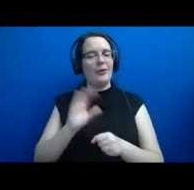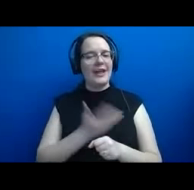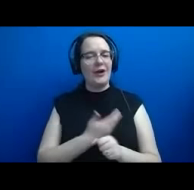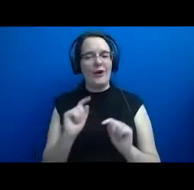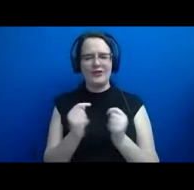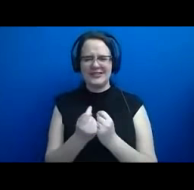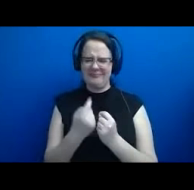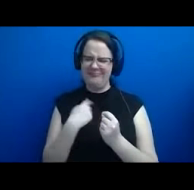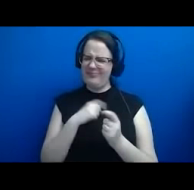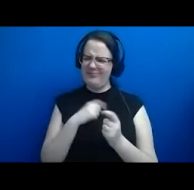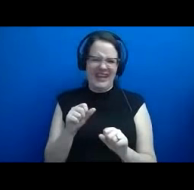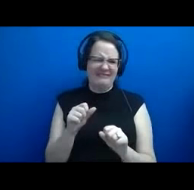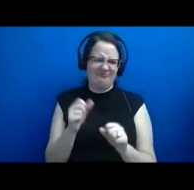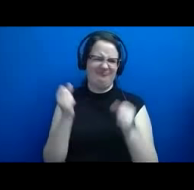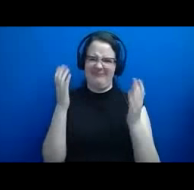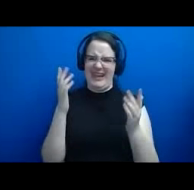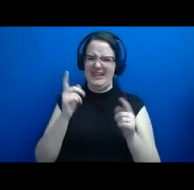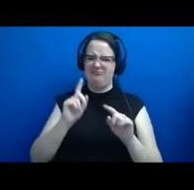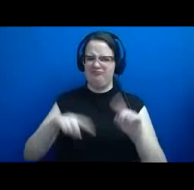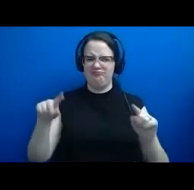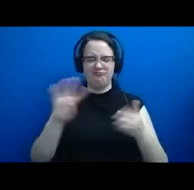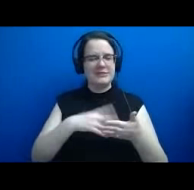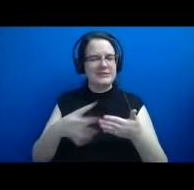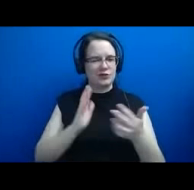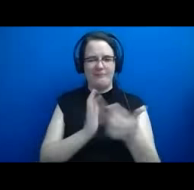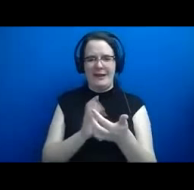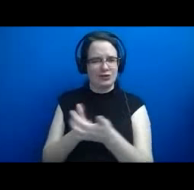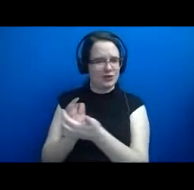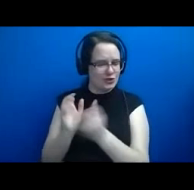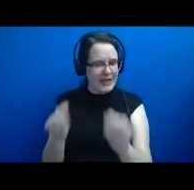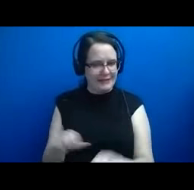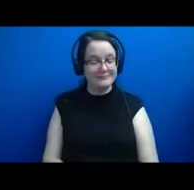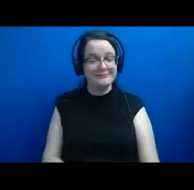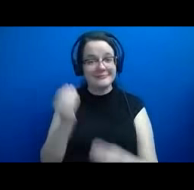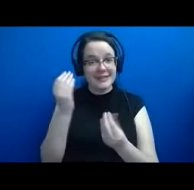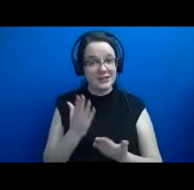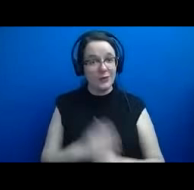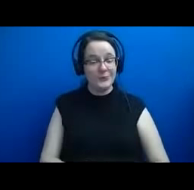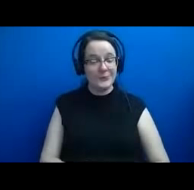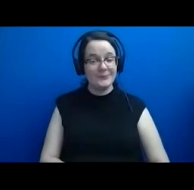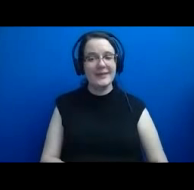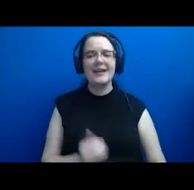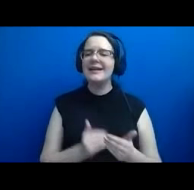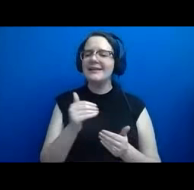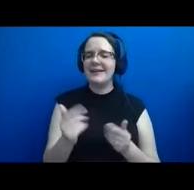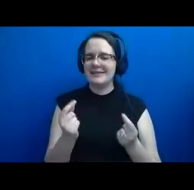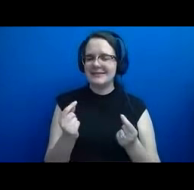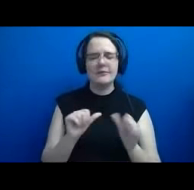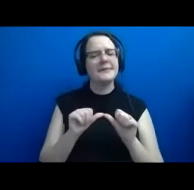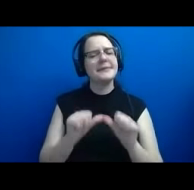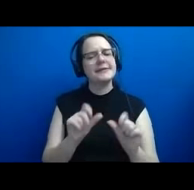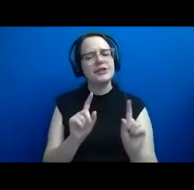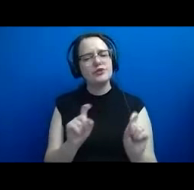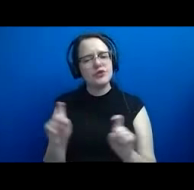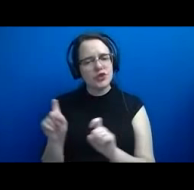of schedules. So let us know. So next steps, we're going to continue with the survey. We're going to